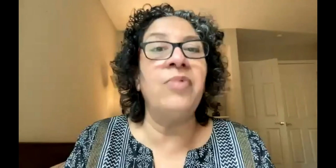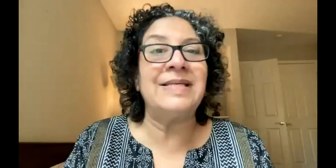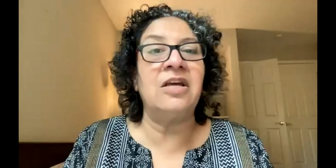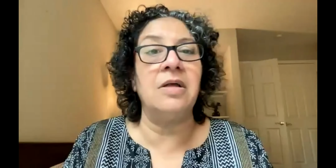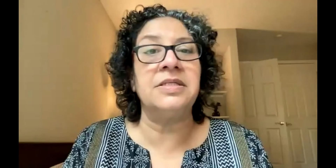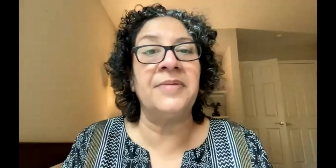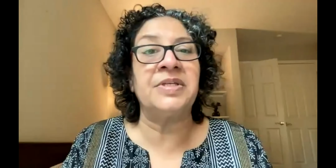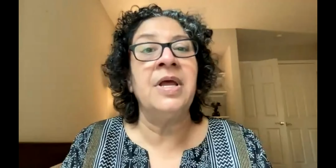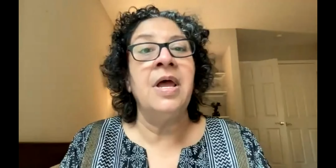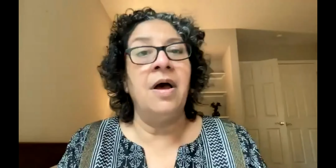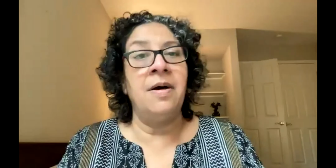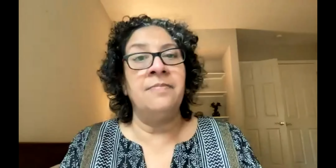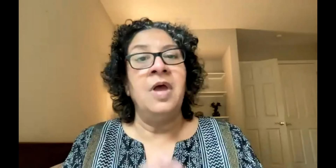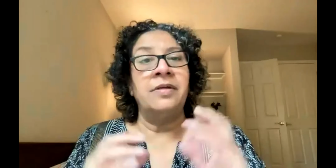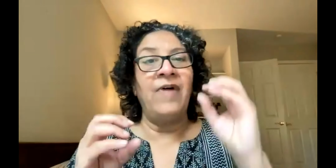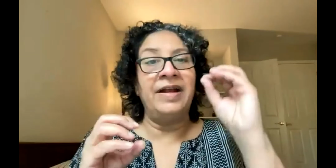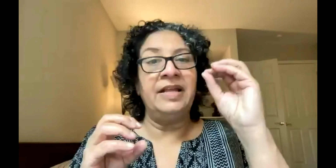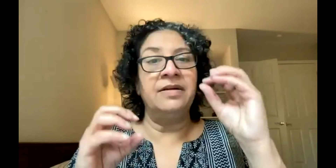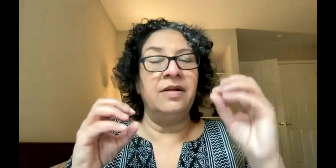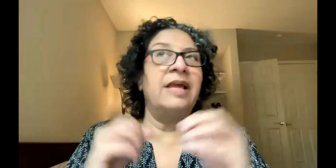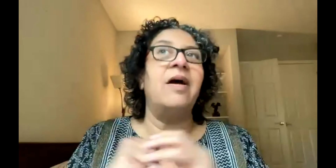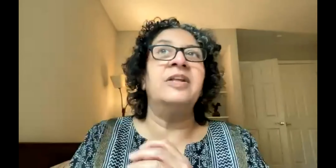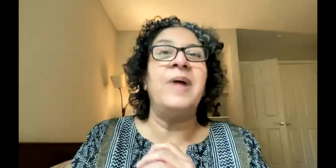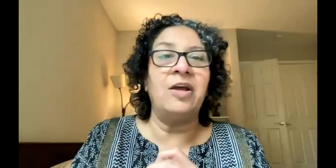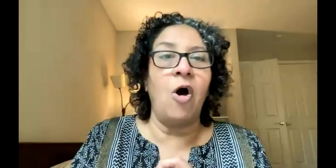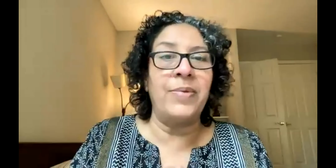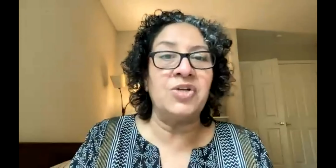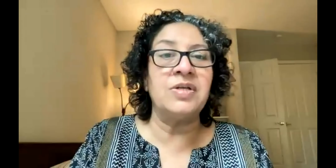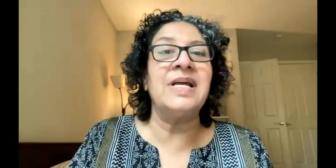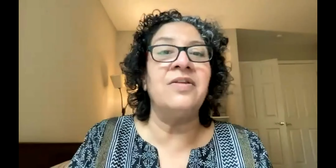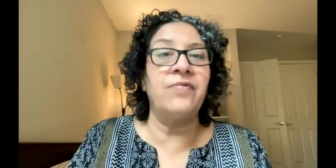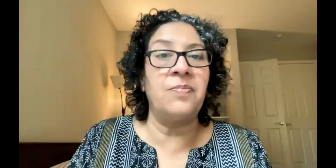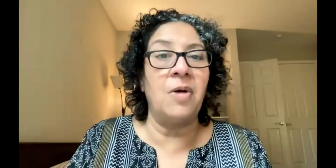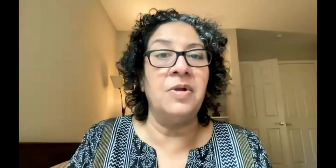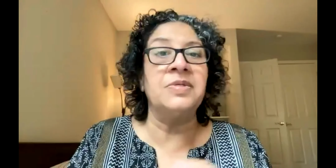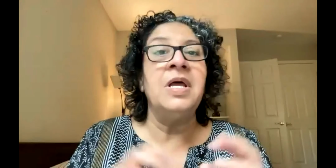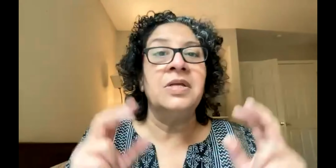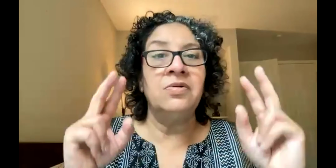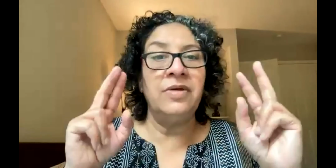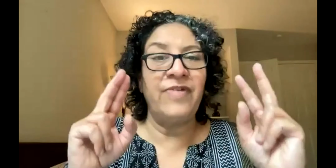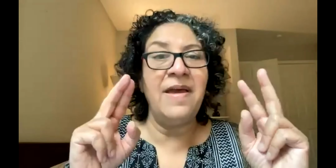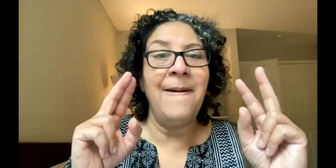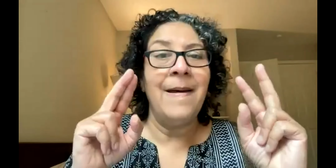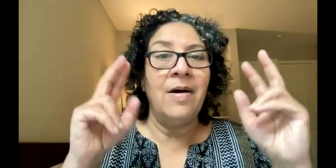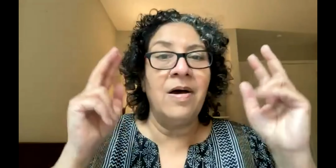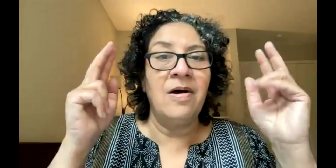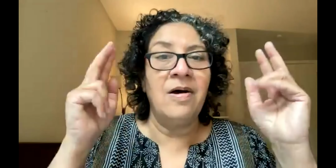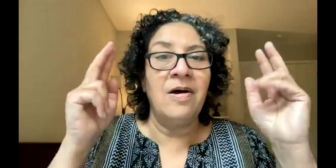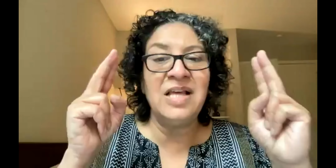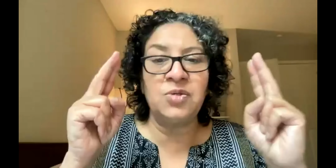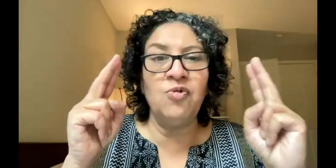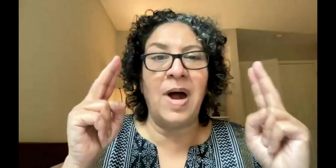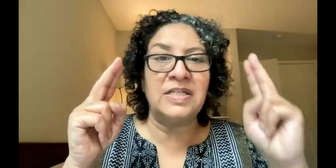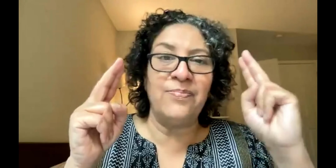system, numeracy concepts, finding the like arithmetic operations and the word problems. So the way